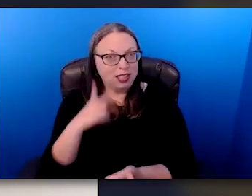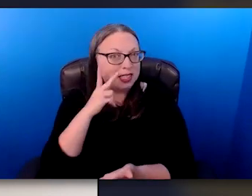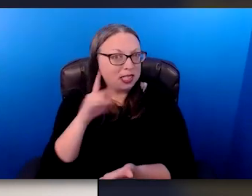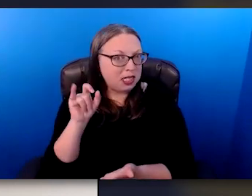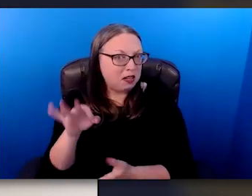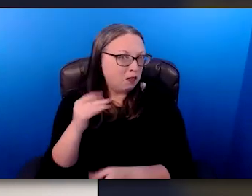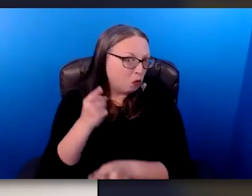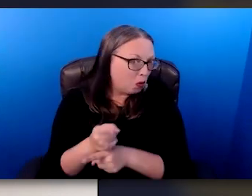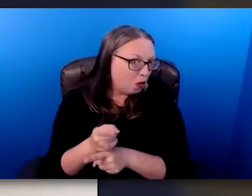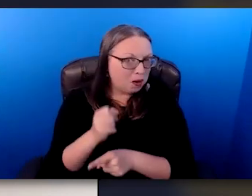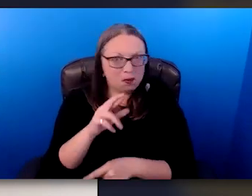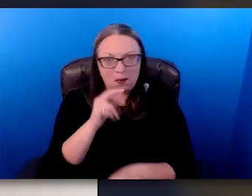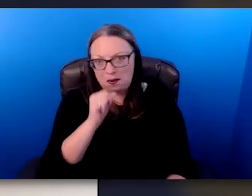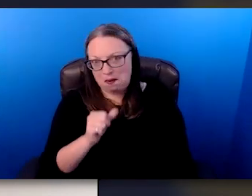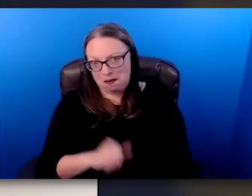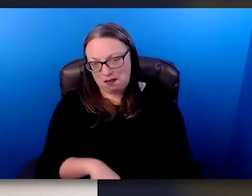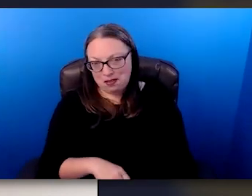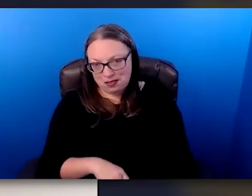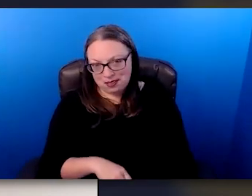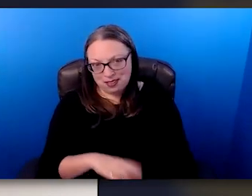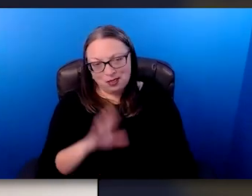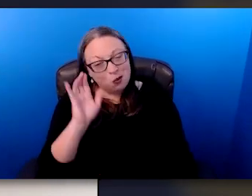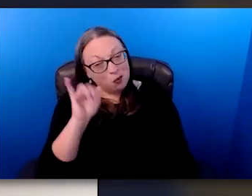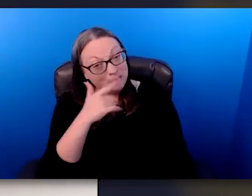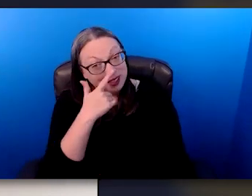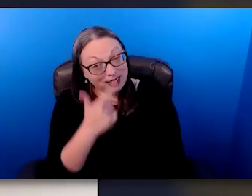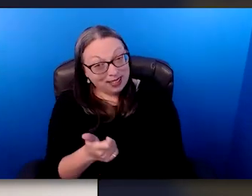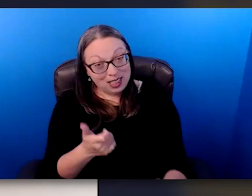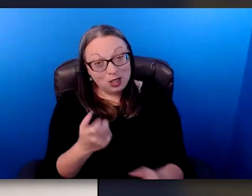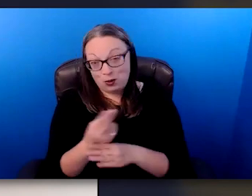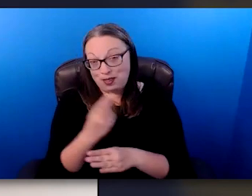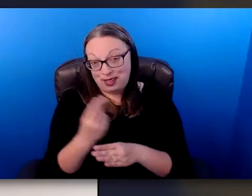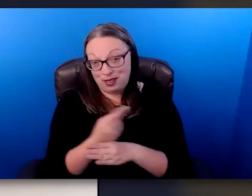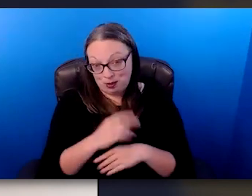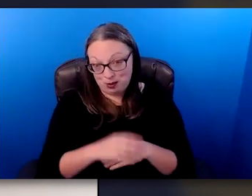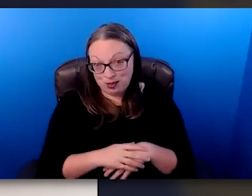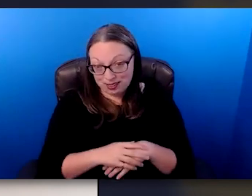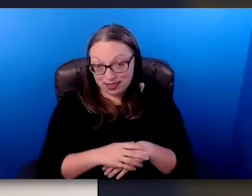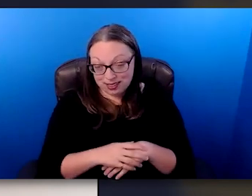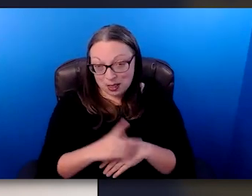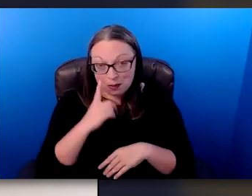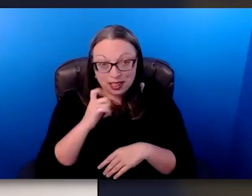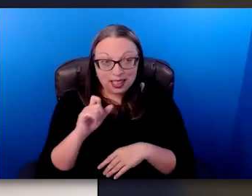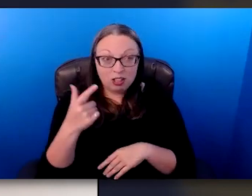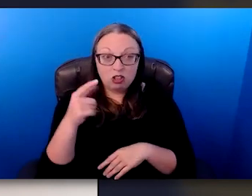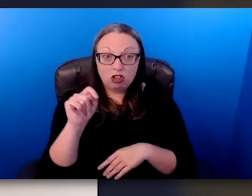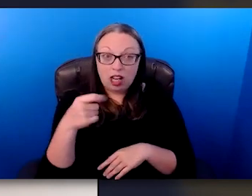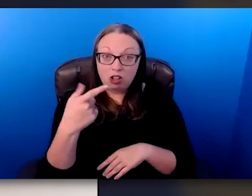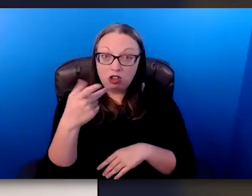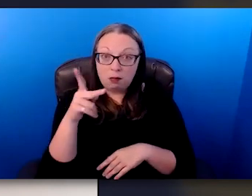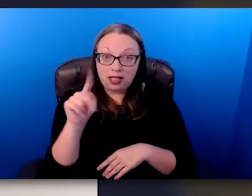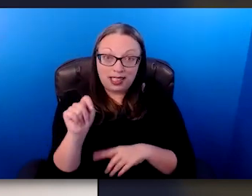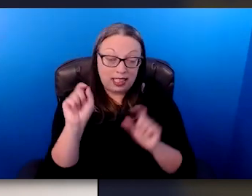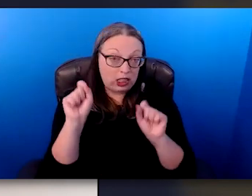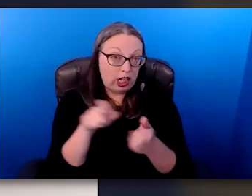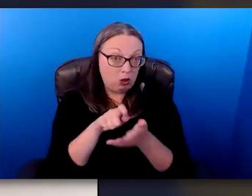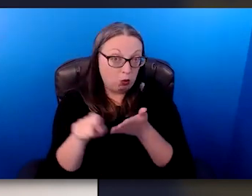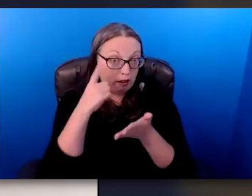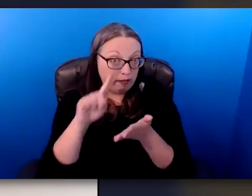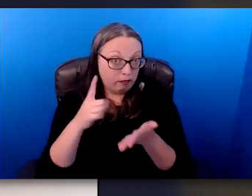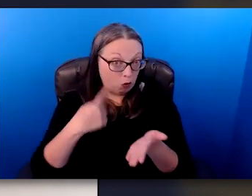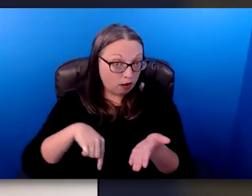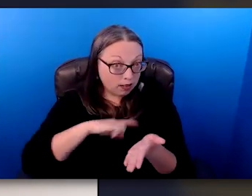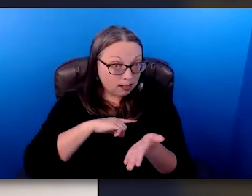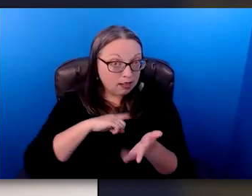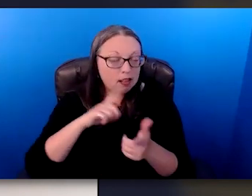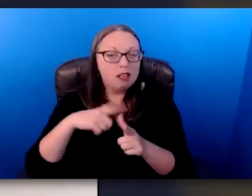So I think that that's quite an interesting use, because in a way, if ChatGPT can write for us, then the skills we do need